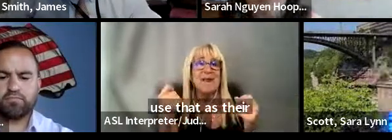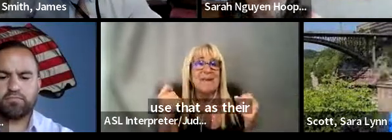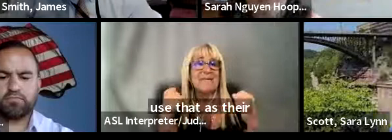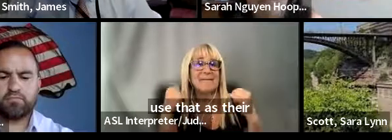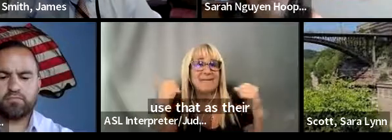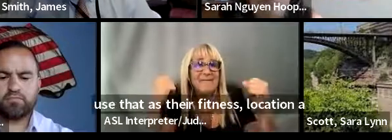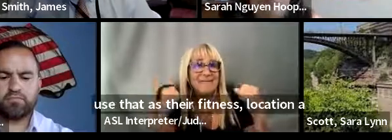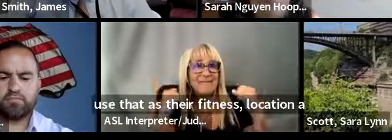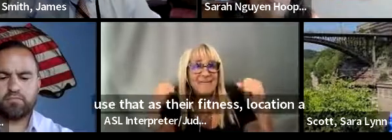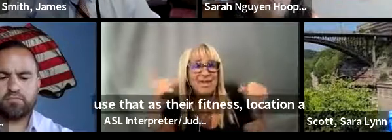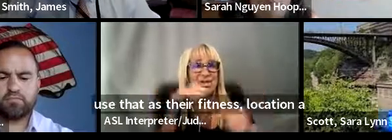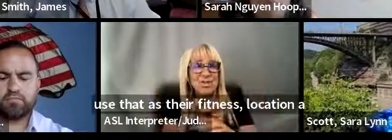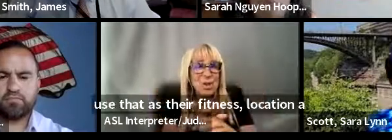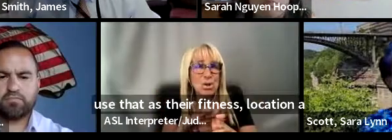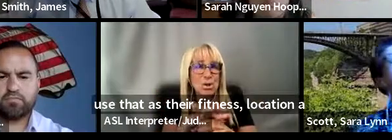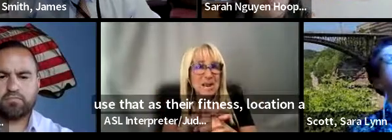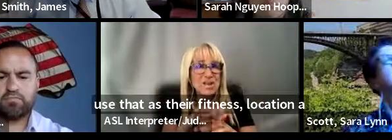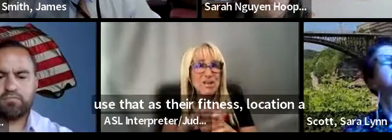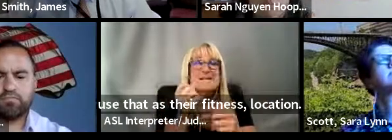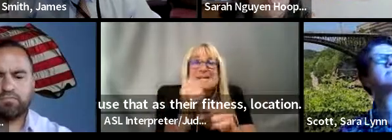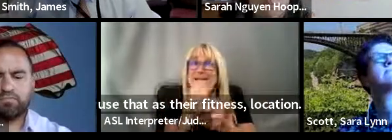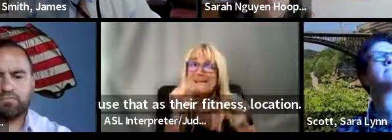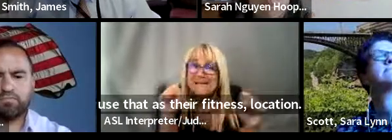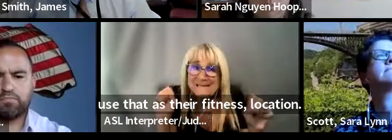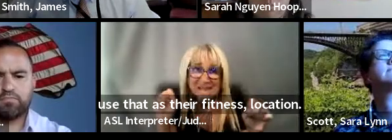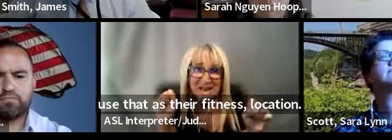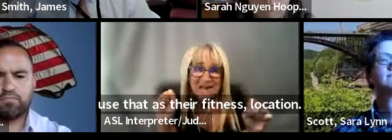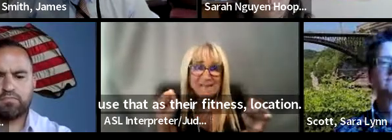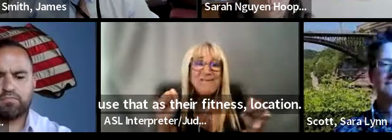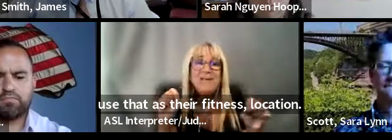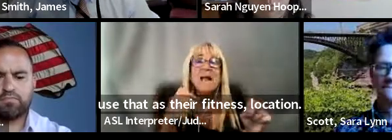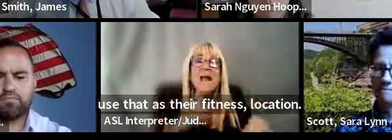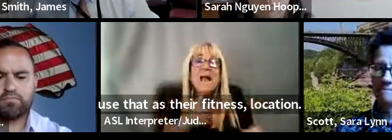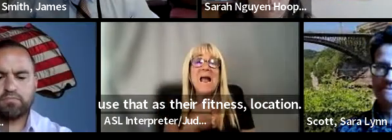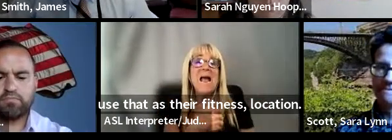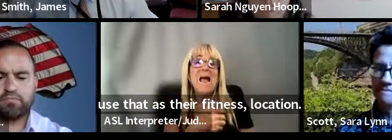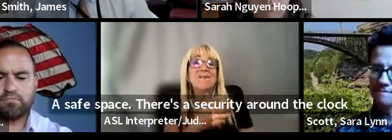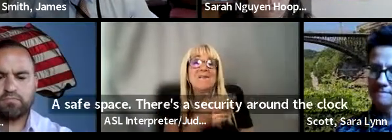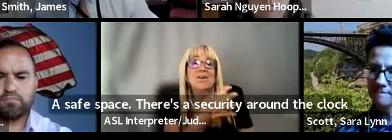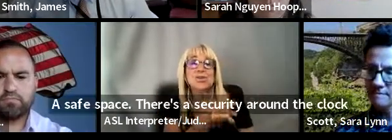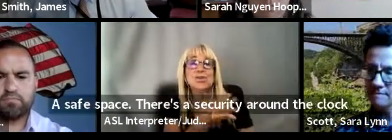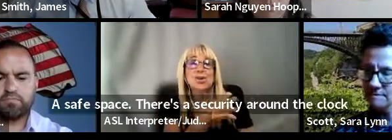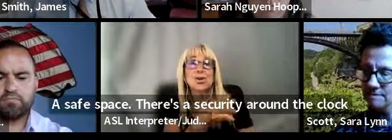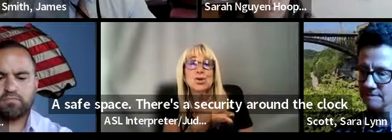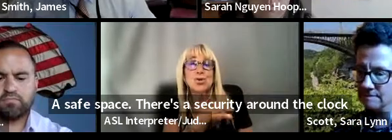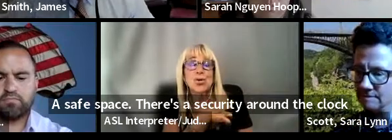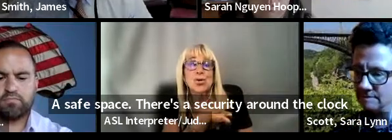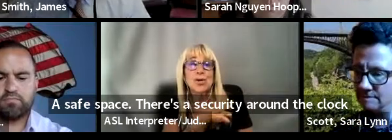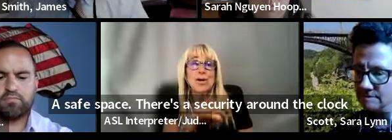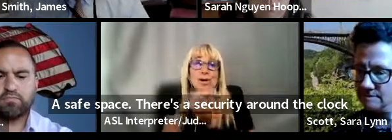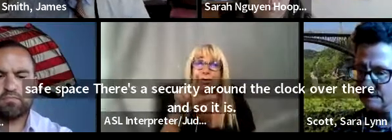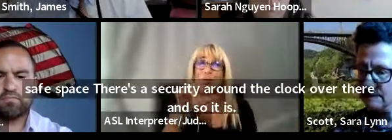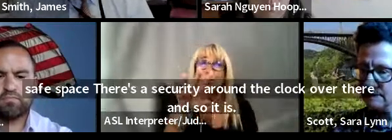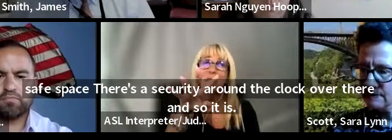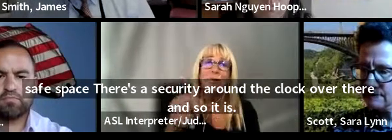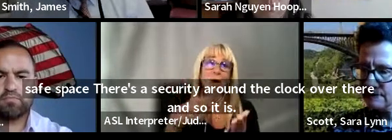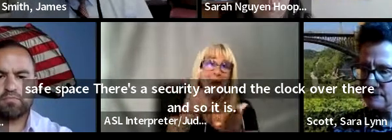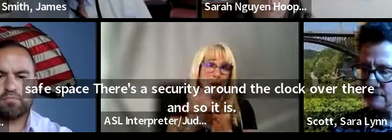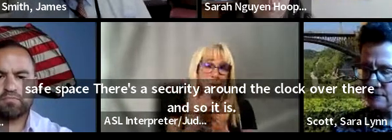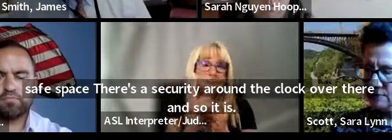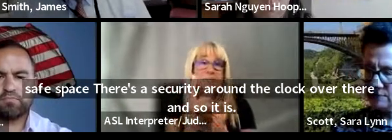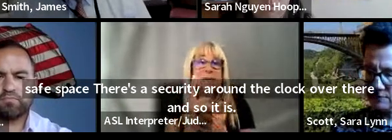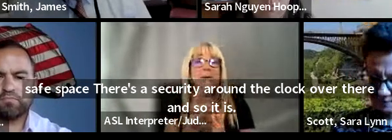safe space. There's security around the clock over there. And so it is another opportunity for